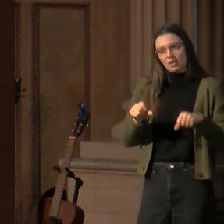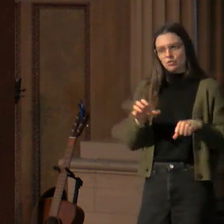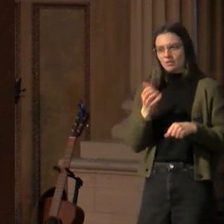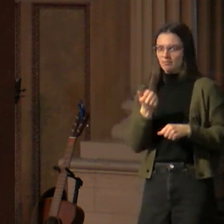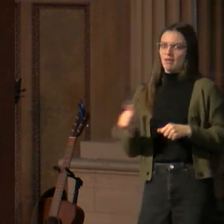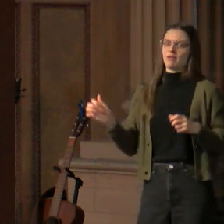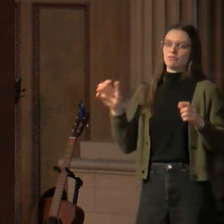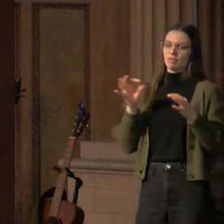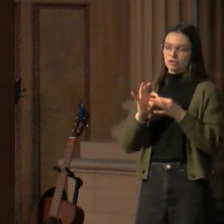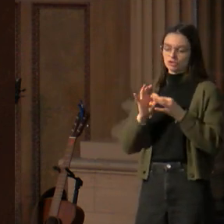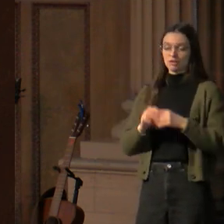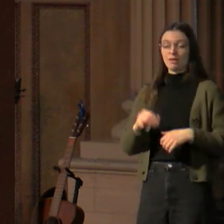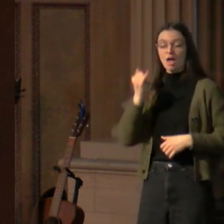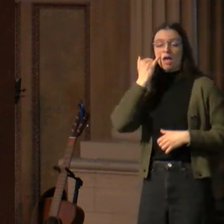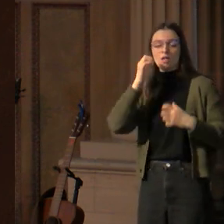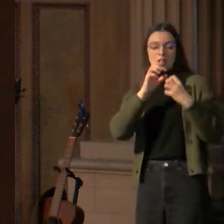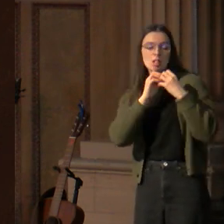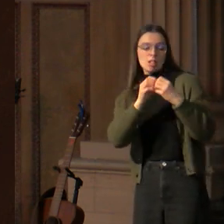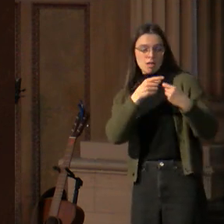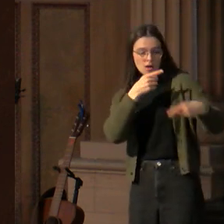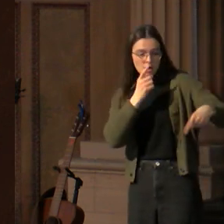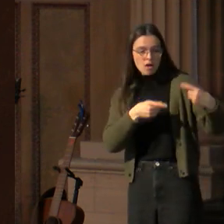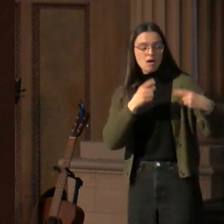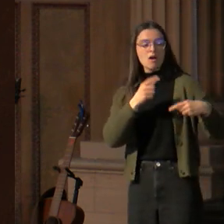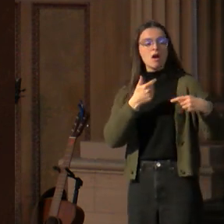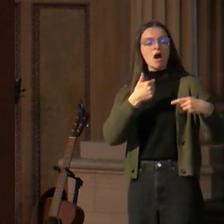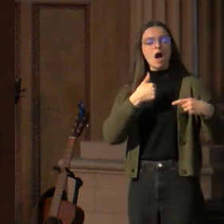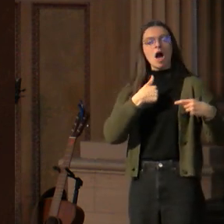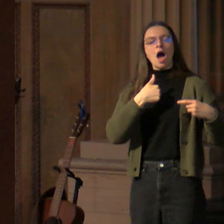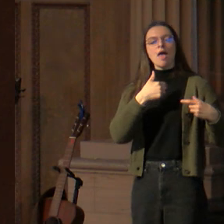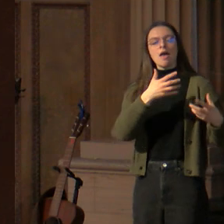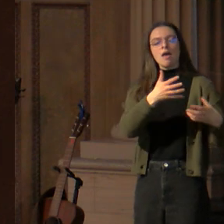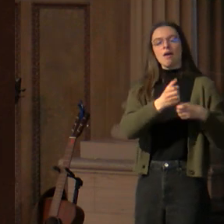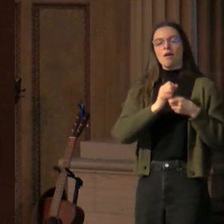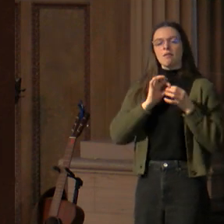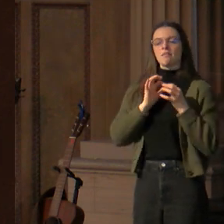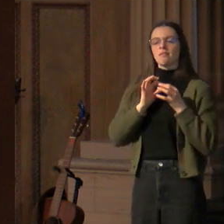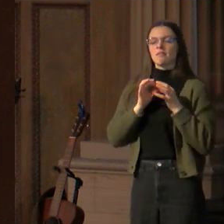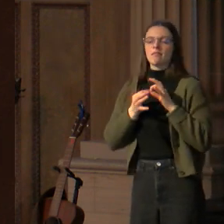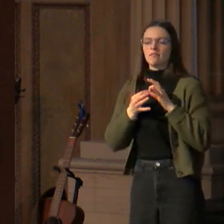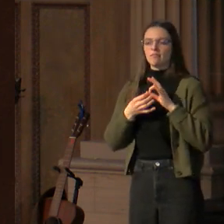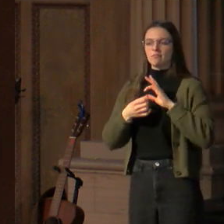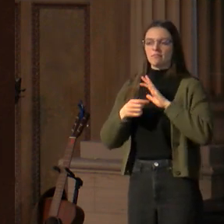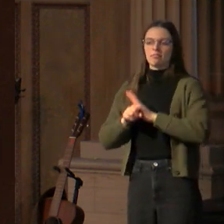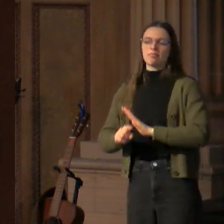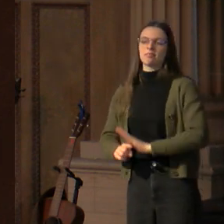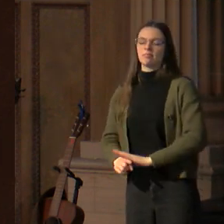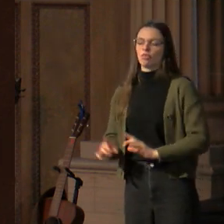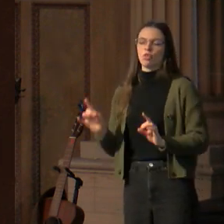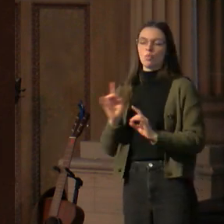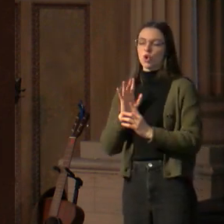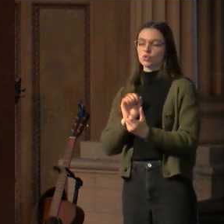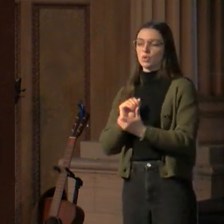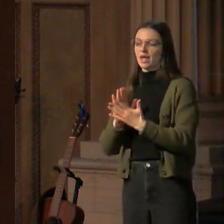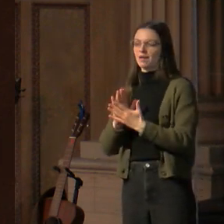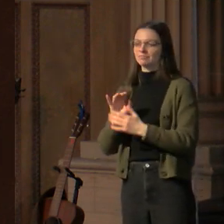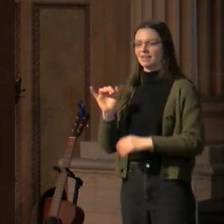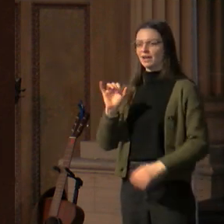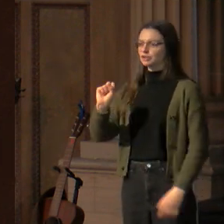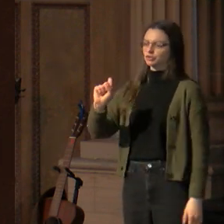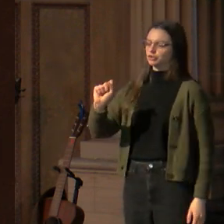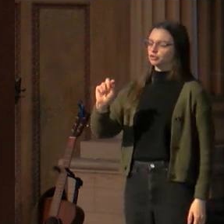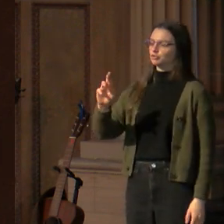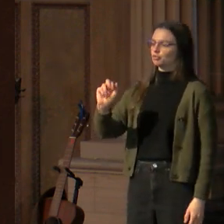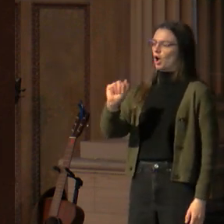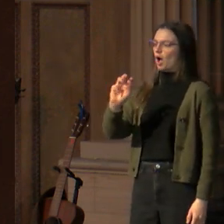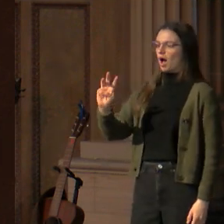You get in an argument, you hear their argument, and then you misrepresent it in the worst possible way. You basically make a straw man out of their